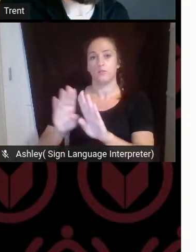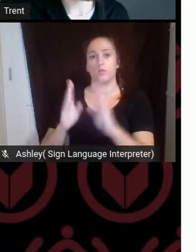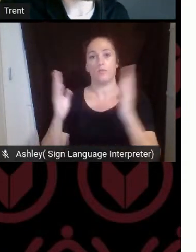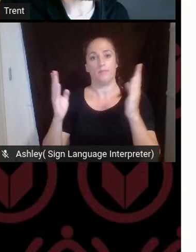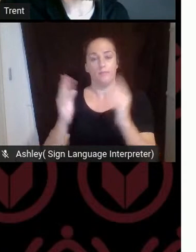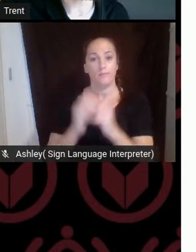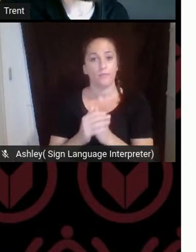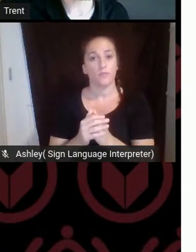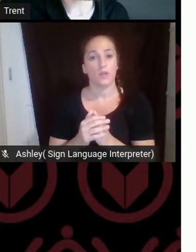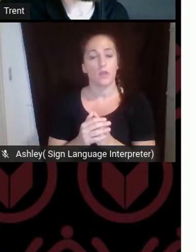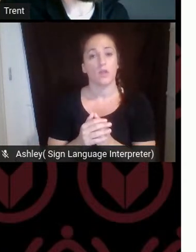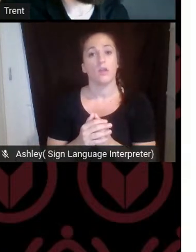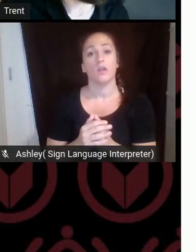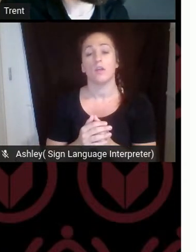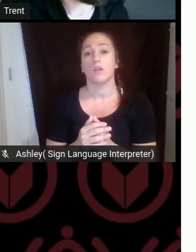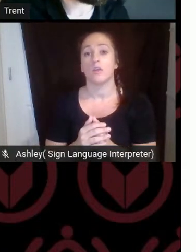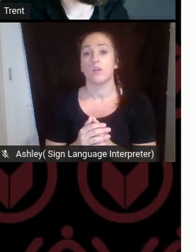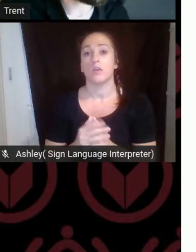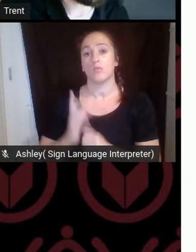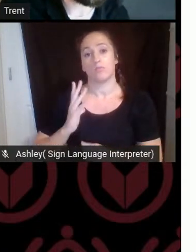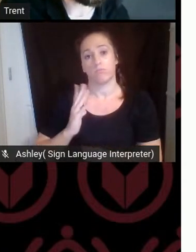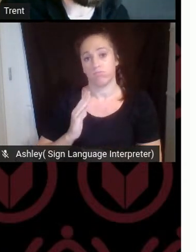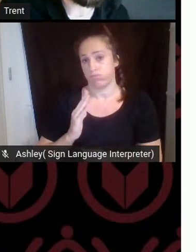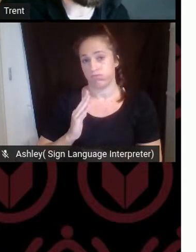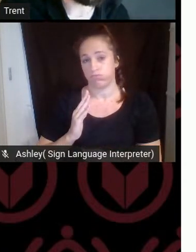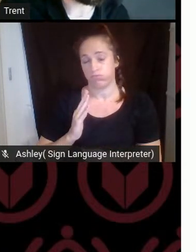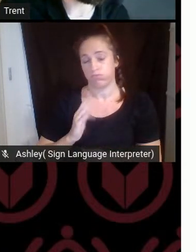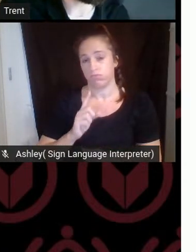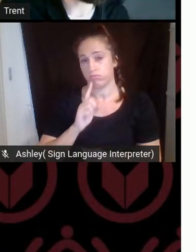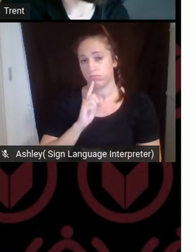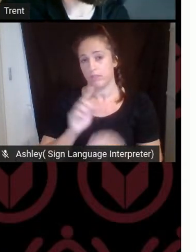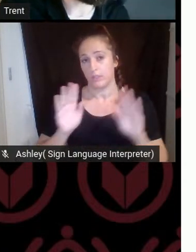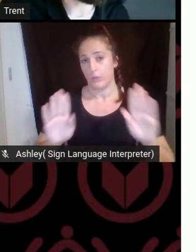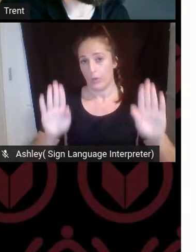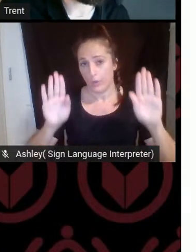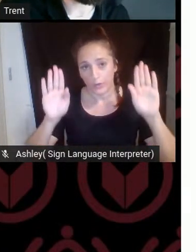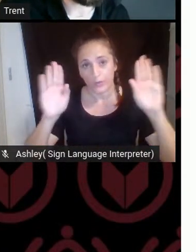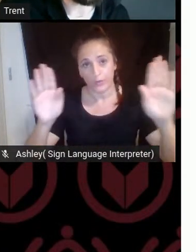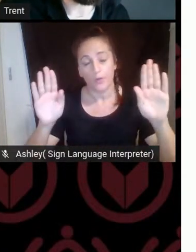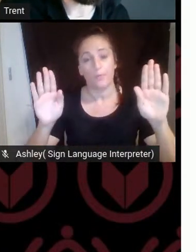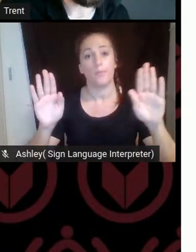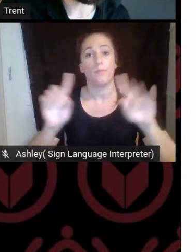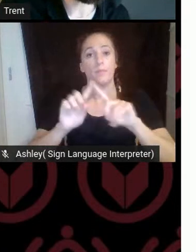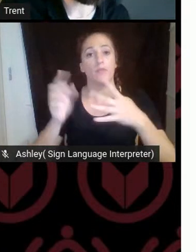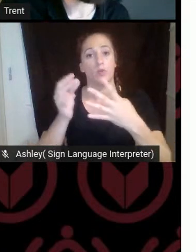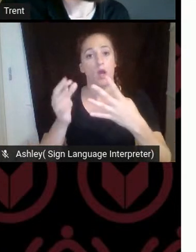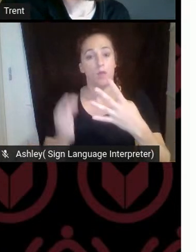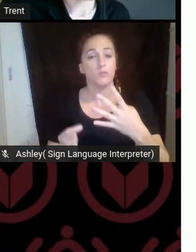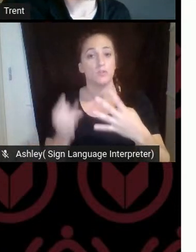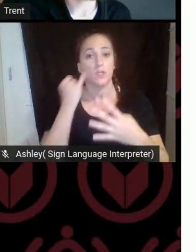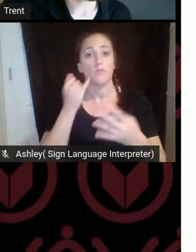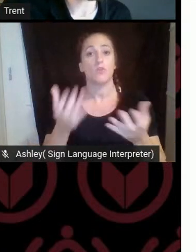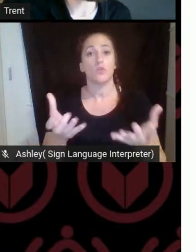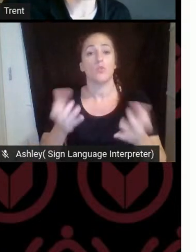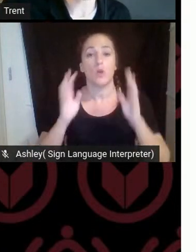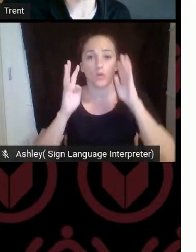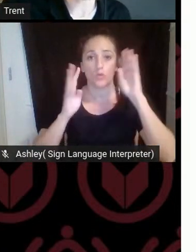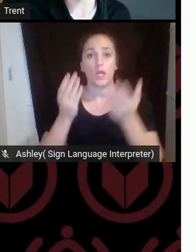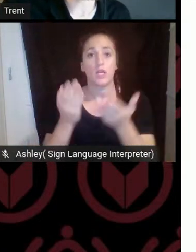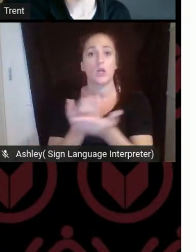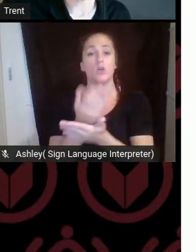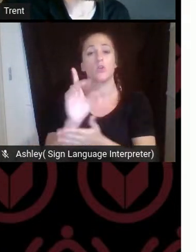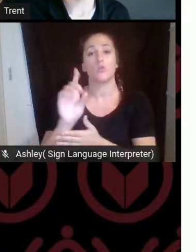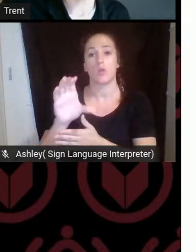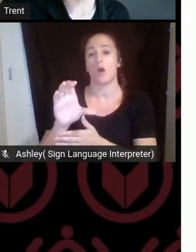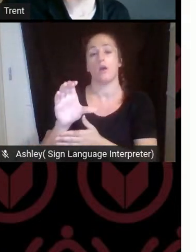is they have some incredibly useful templates that you can choose from when you're creating a new doc. So if you go and click